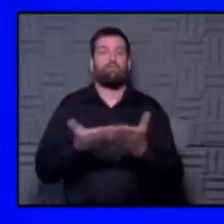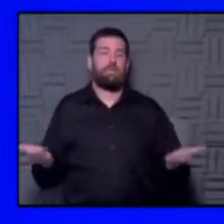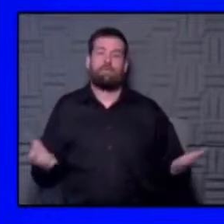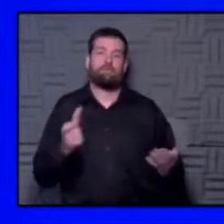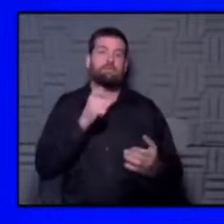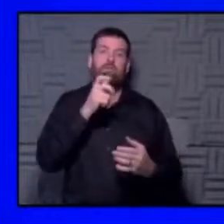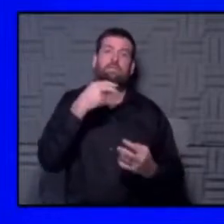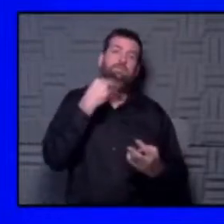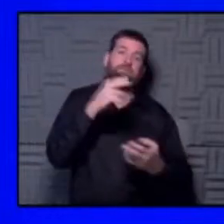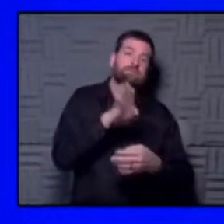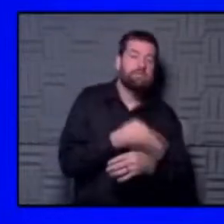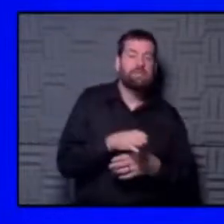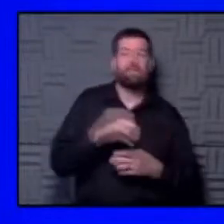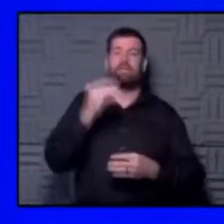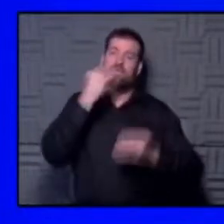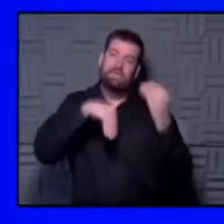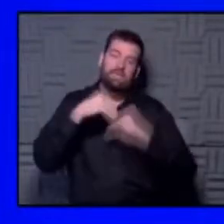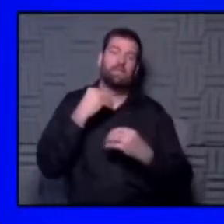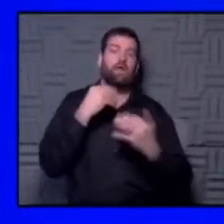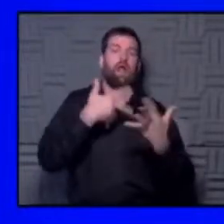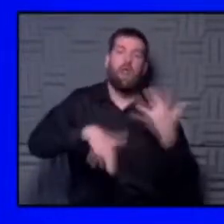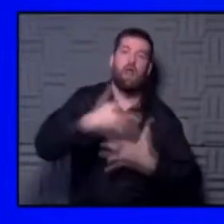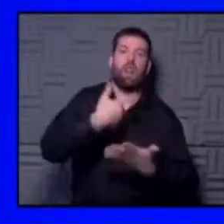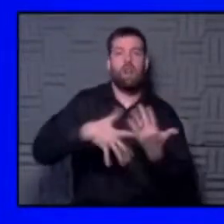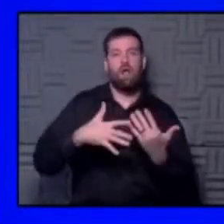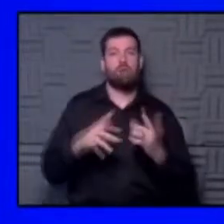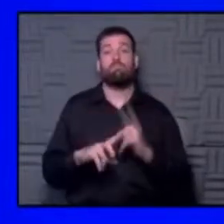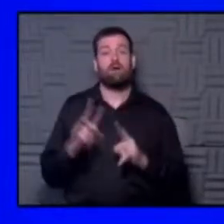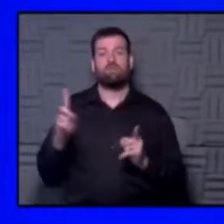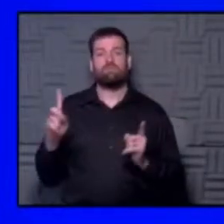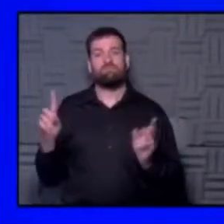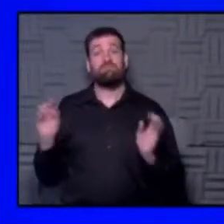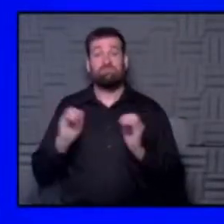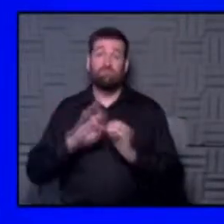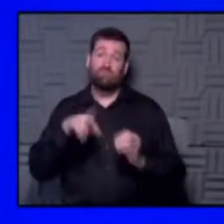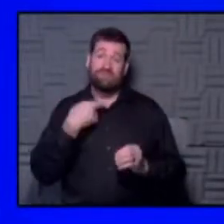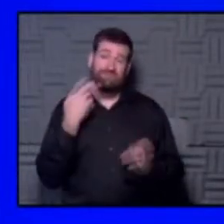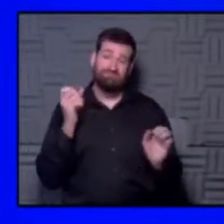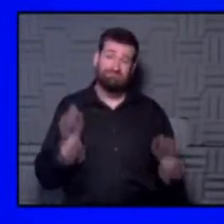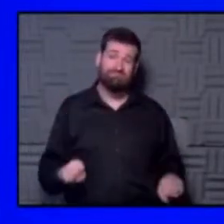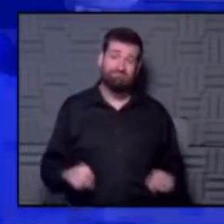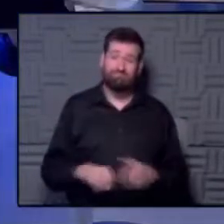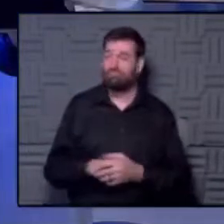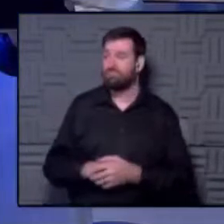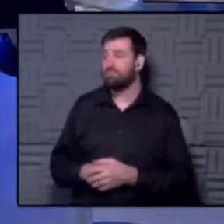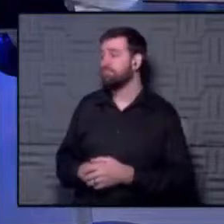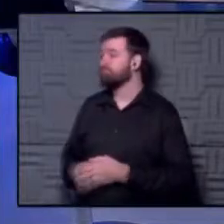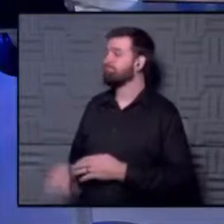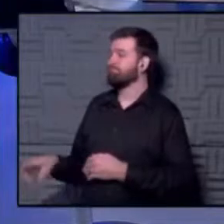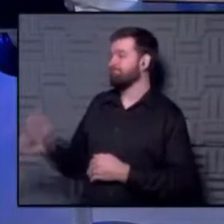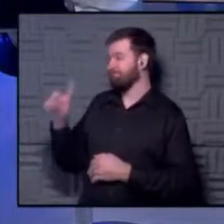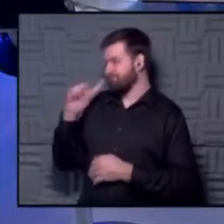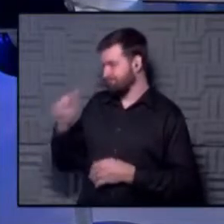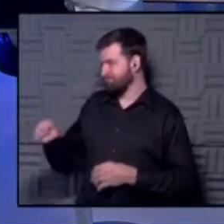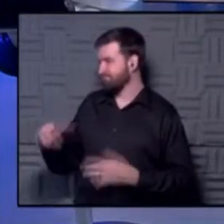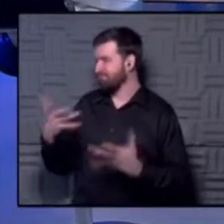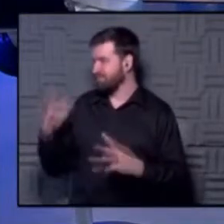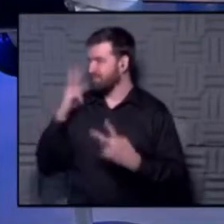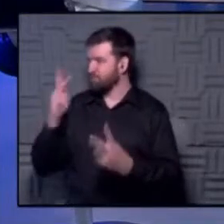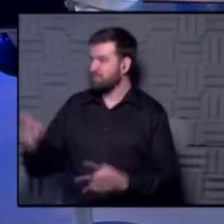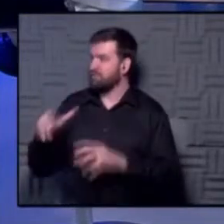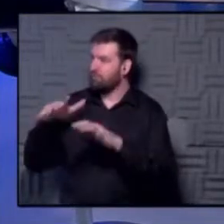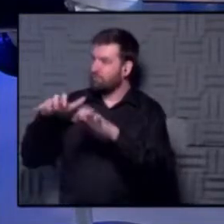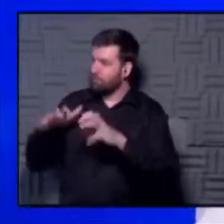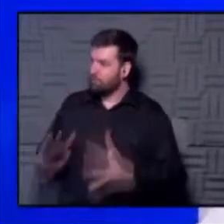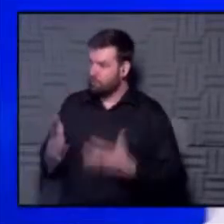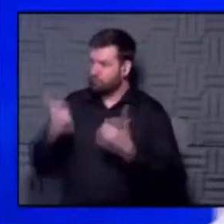singing, such as eating close together, things of that nature? But it is a little bit more risky, probably. Yeah, so we would think. And we've seen that in the freezer when we've